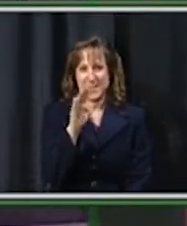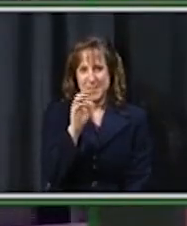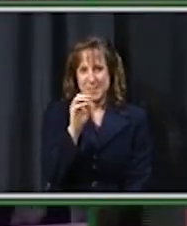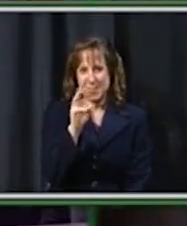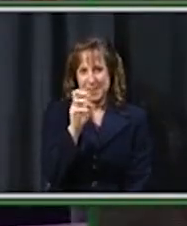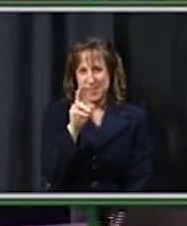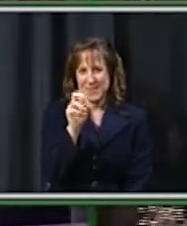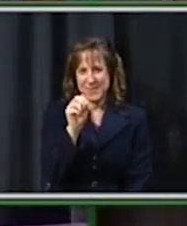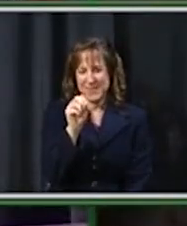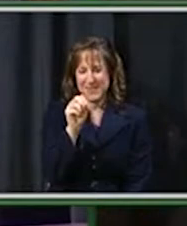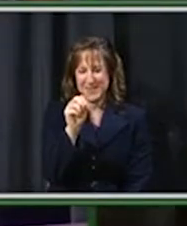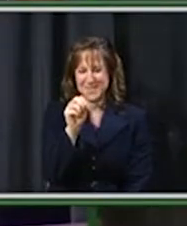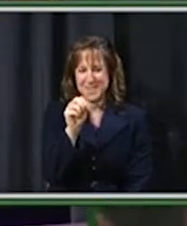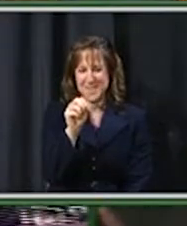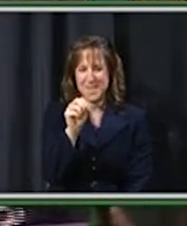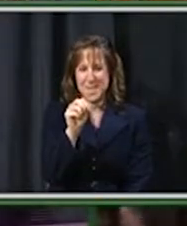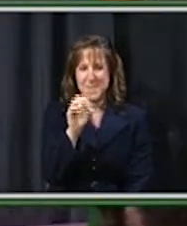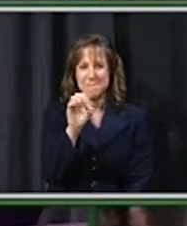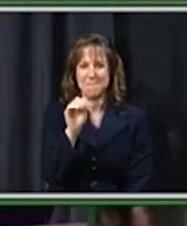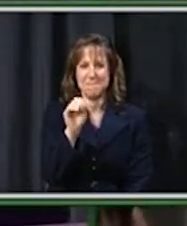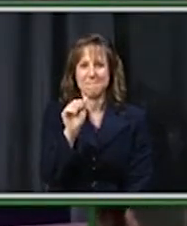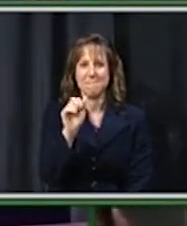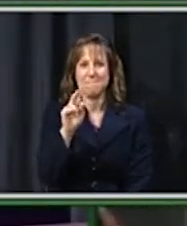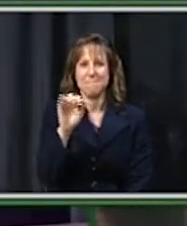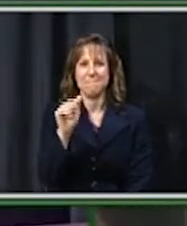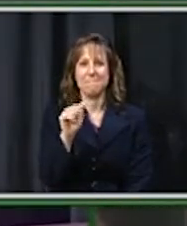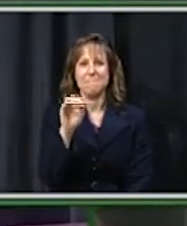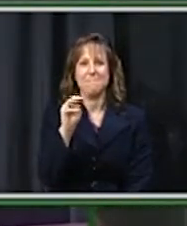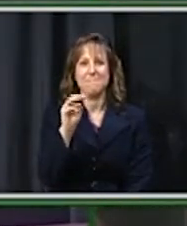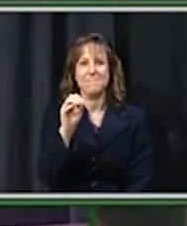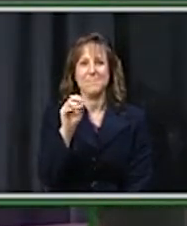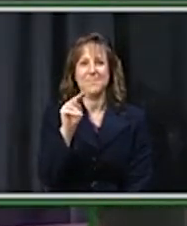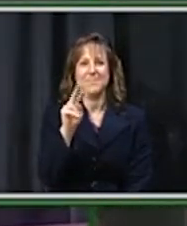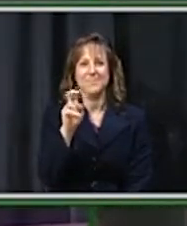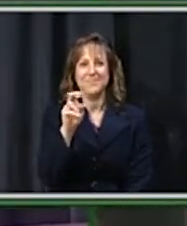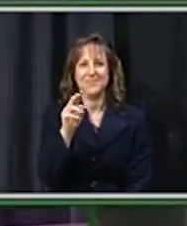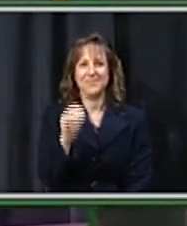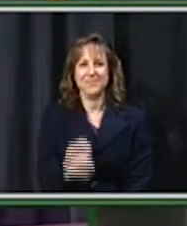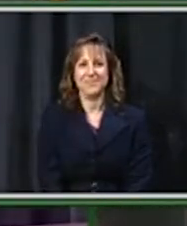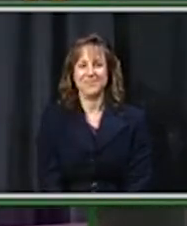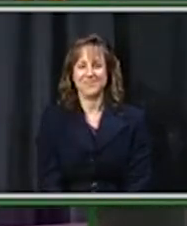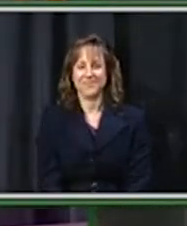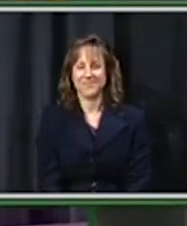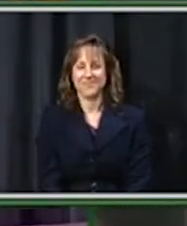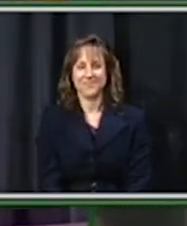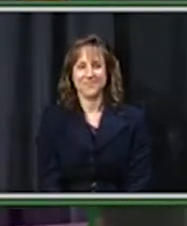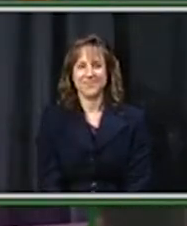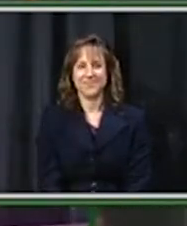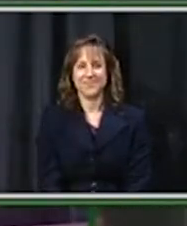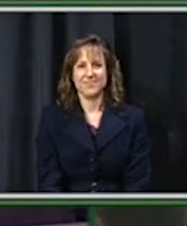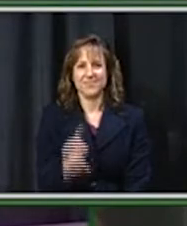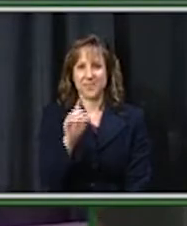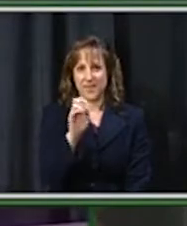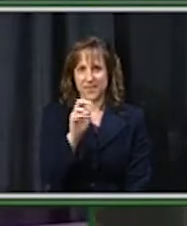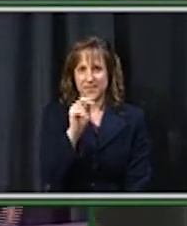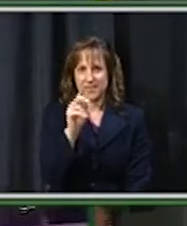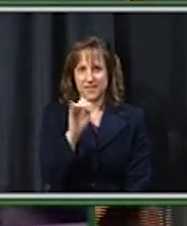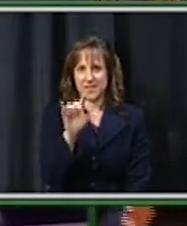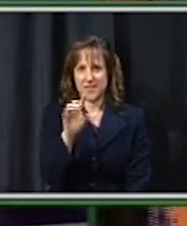Sarah Autumn Moreno. Danzel